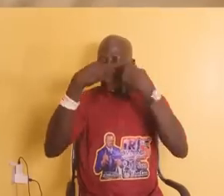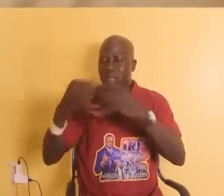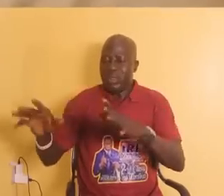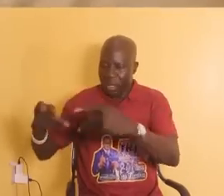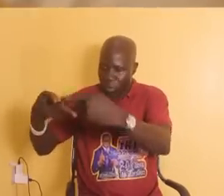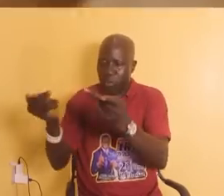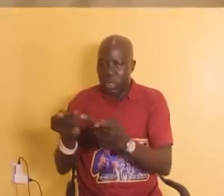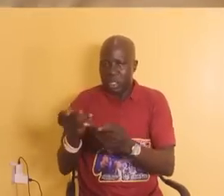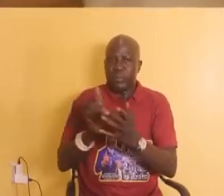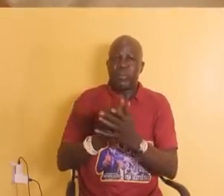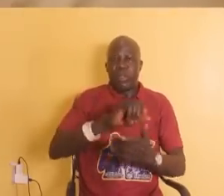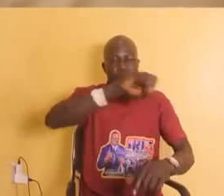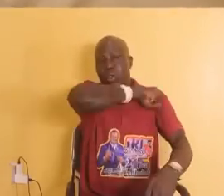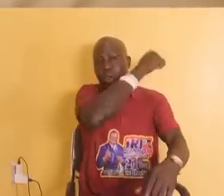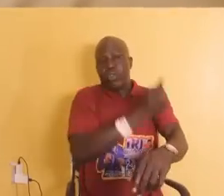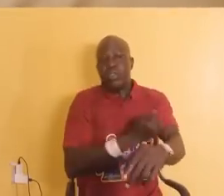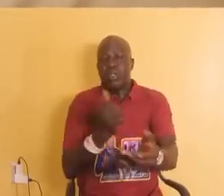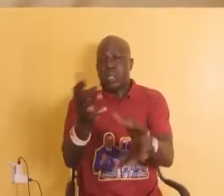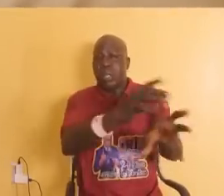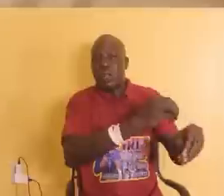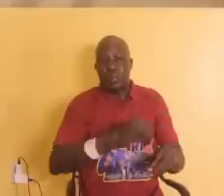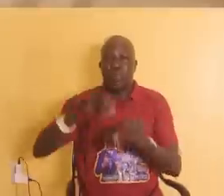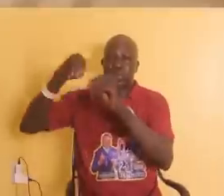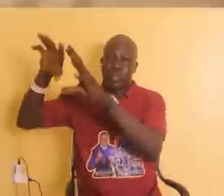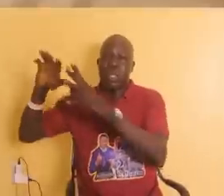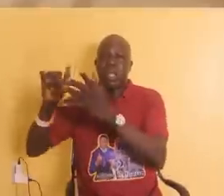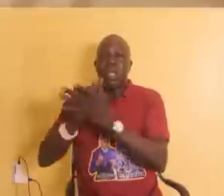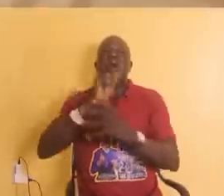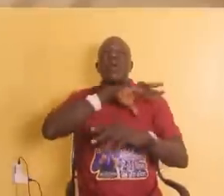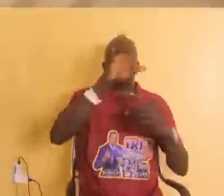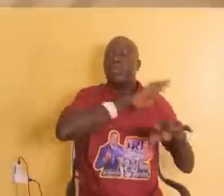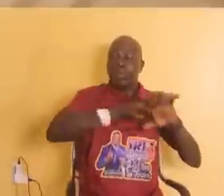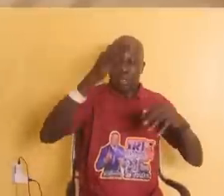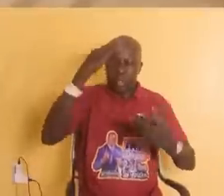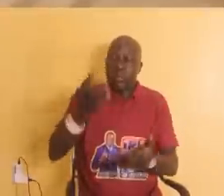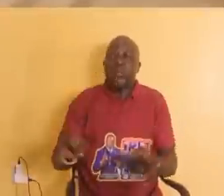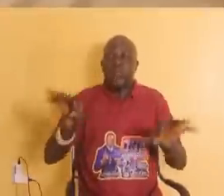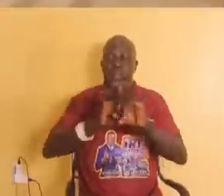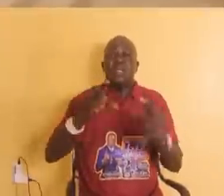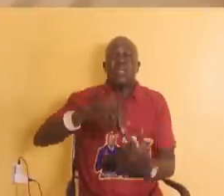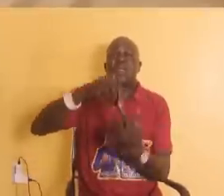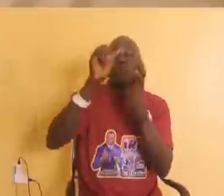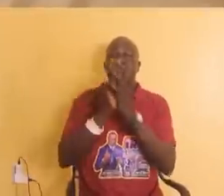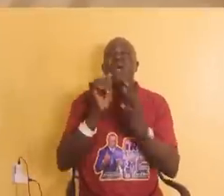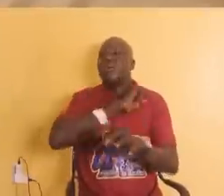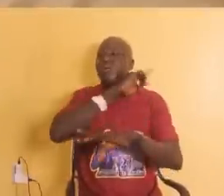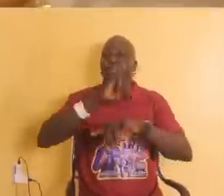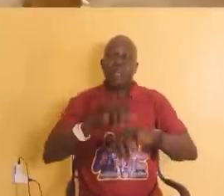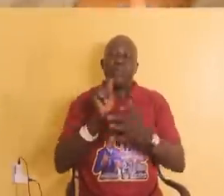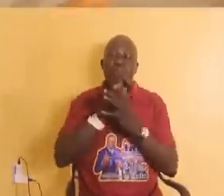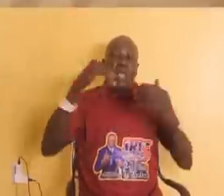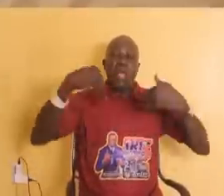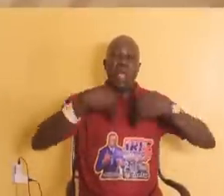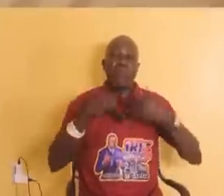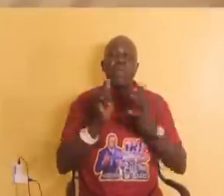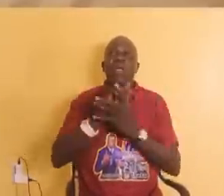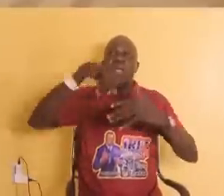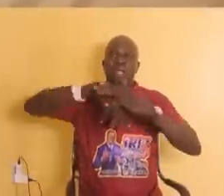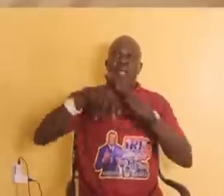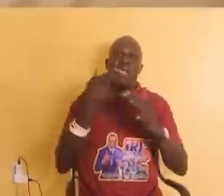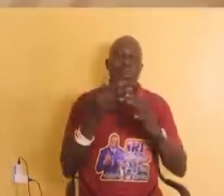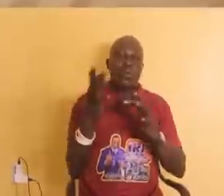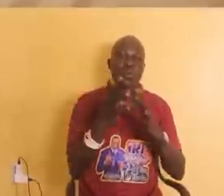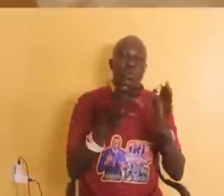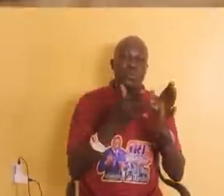kumbe. I said, the ma go for. Oh, ma pataki a do a. Ati a koko ti a wa. And the house. Elaru bi